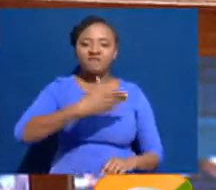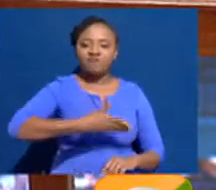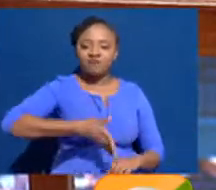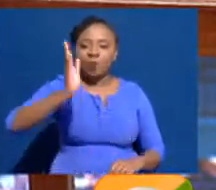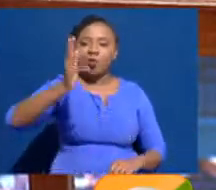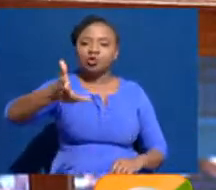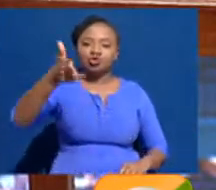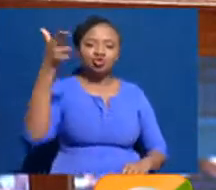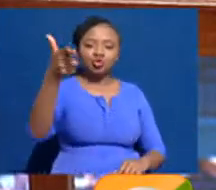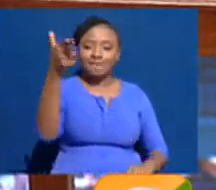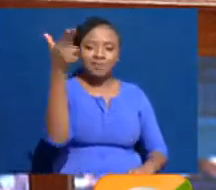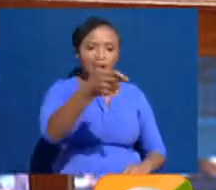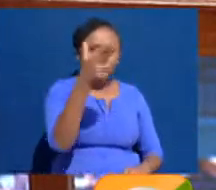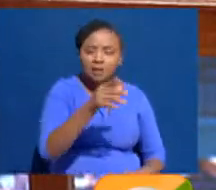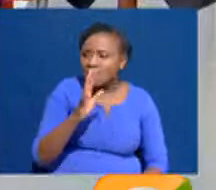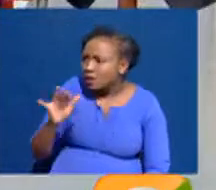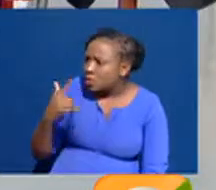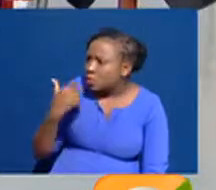government that went